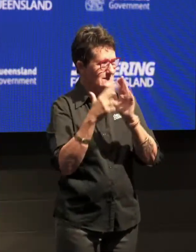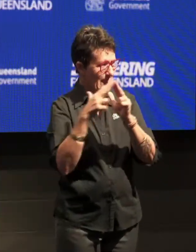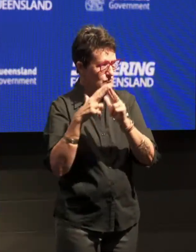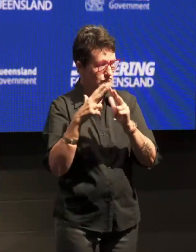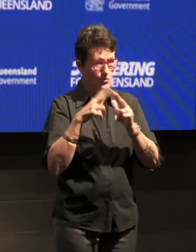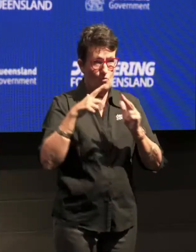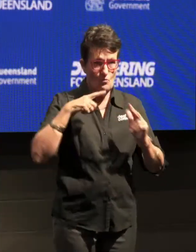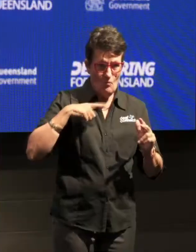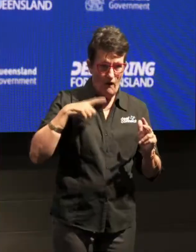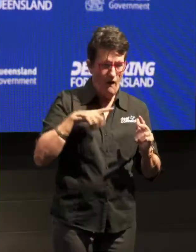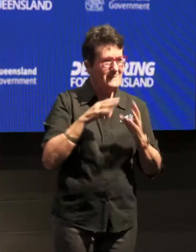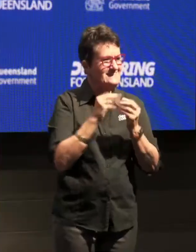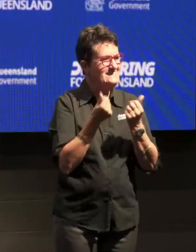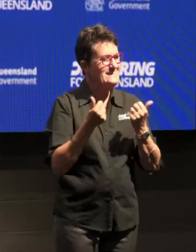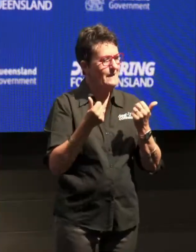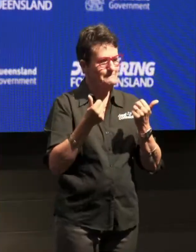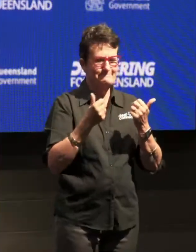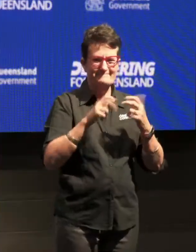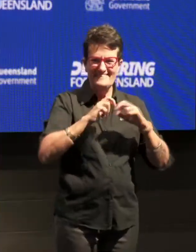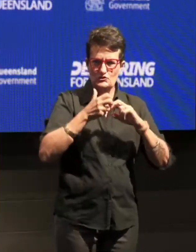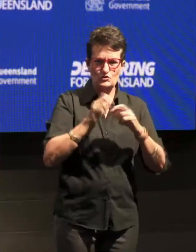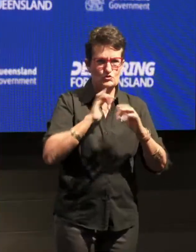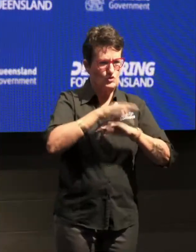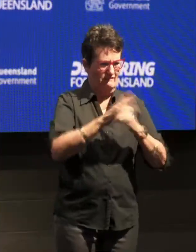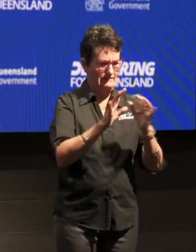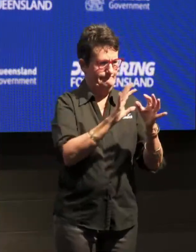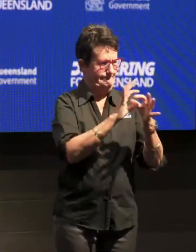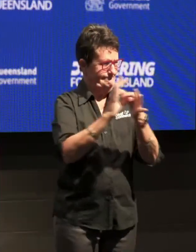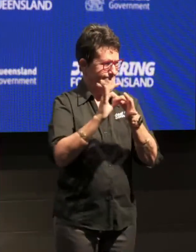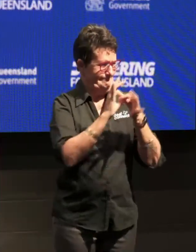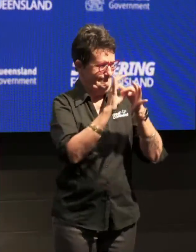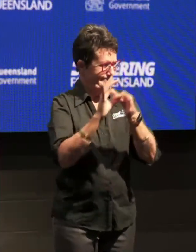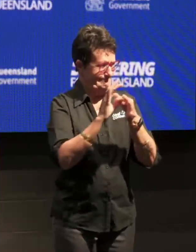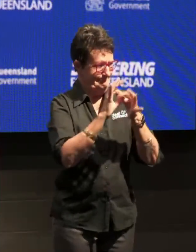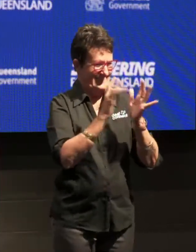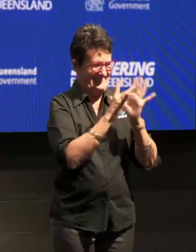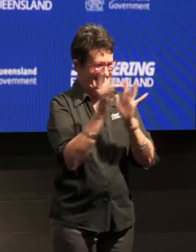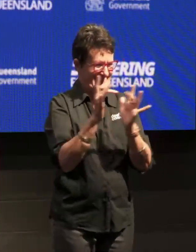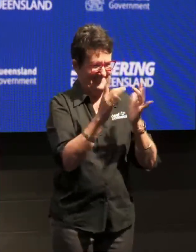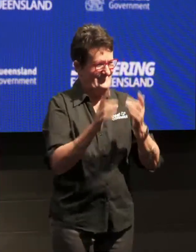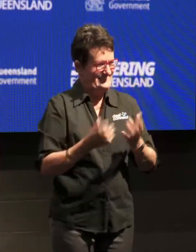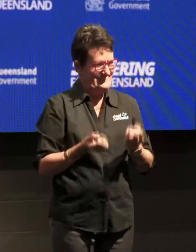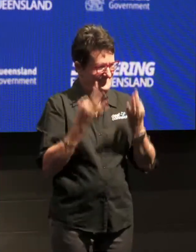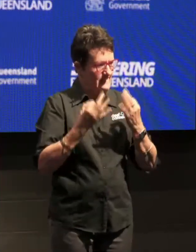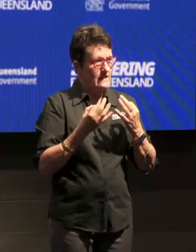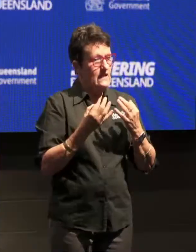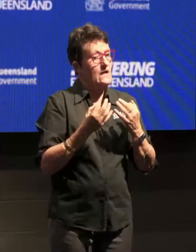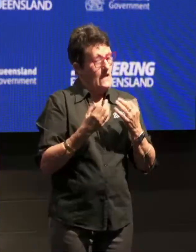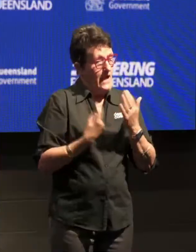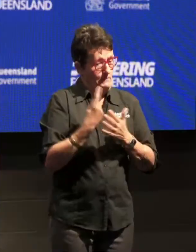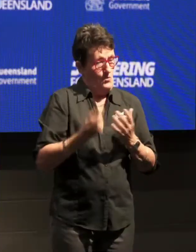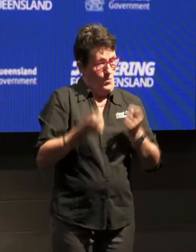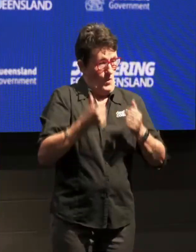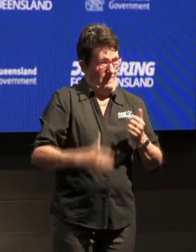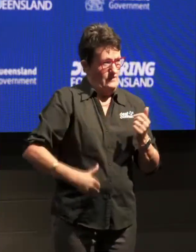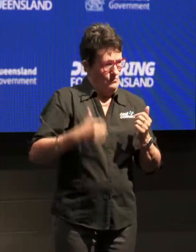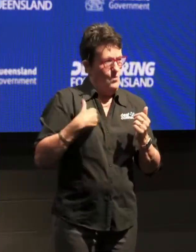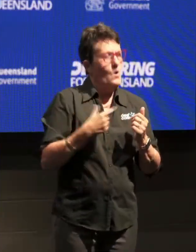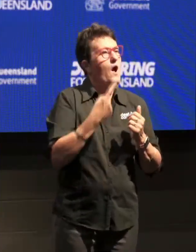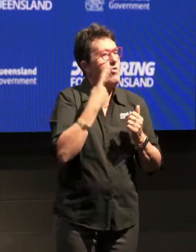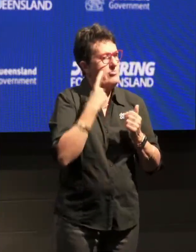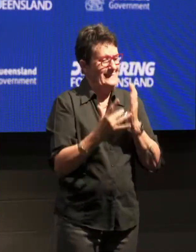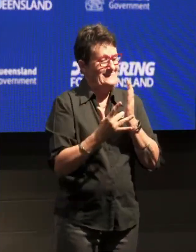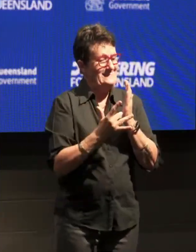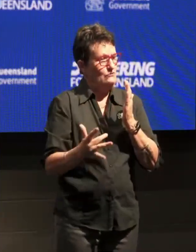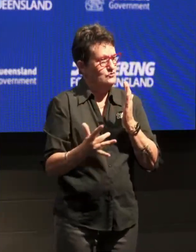following some issues with connectivity that has been revealed earlier this morning. I believe that Telstra